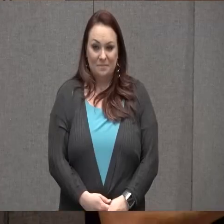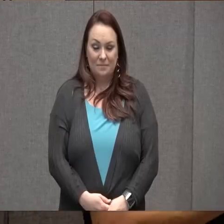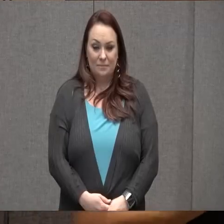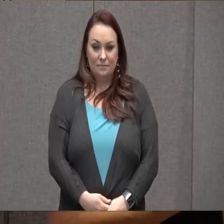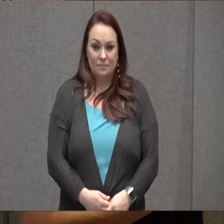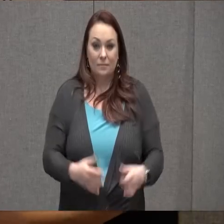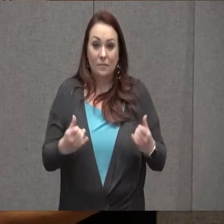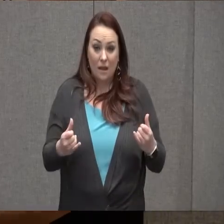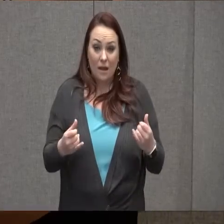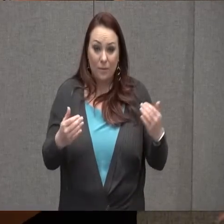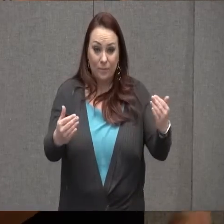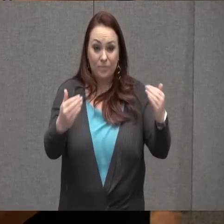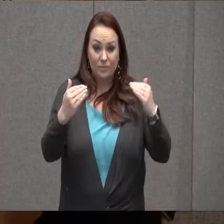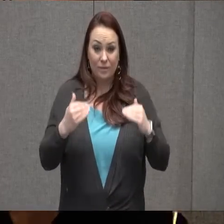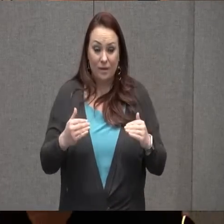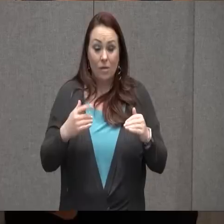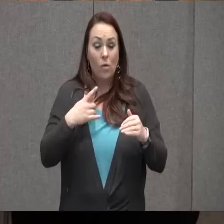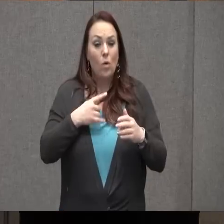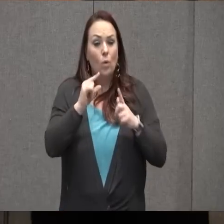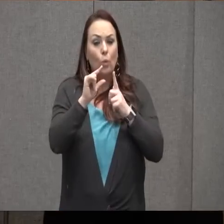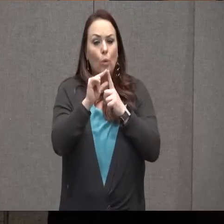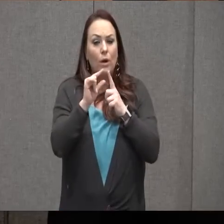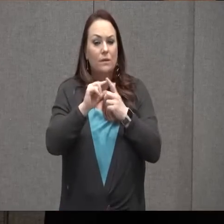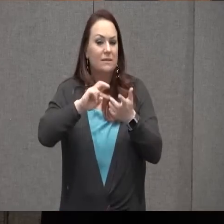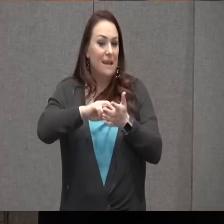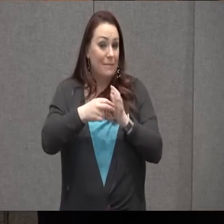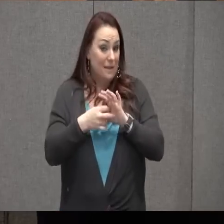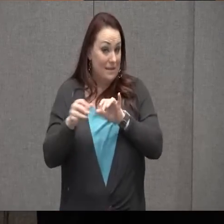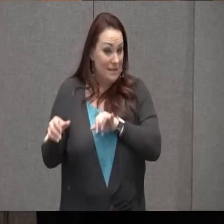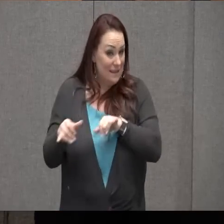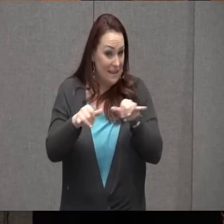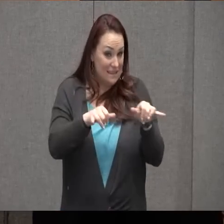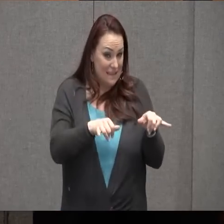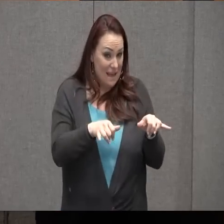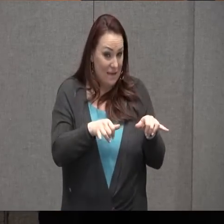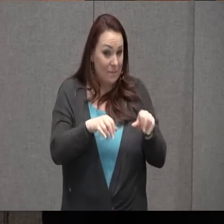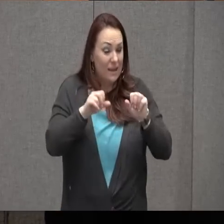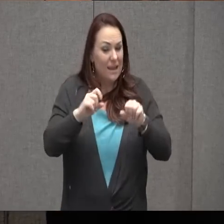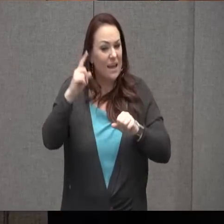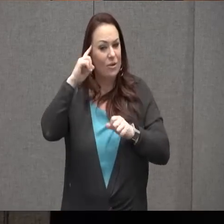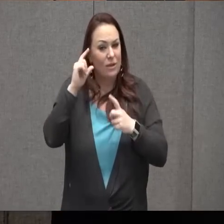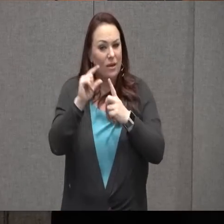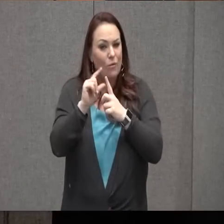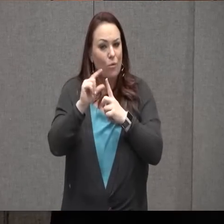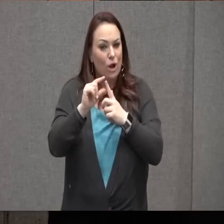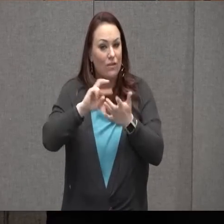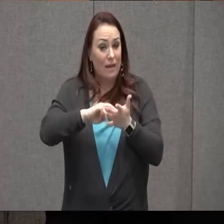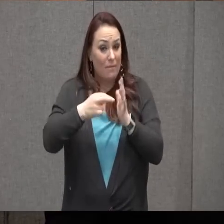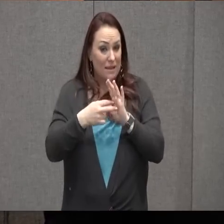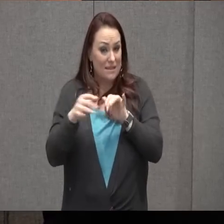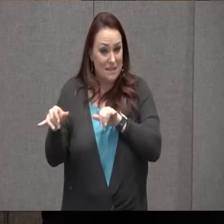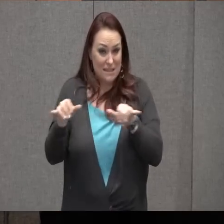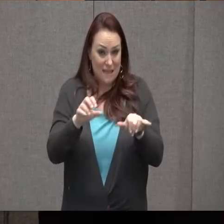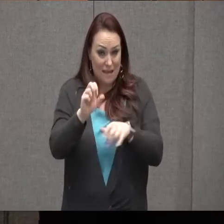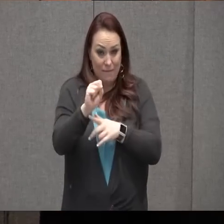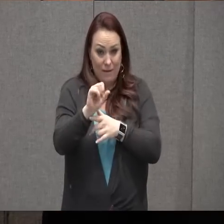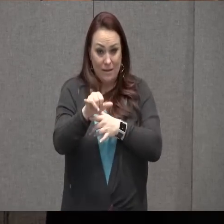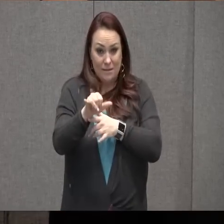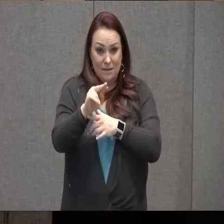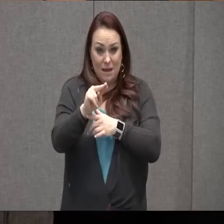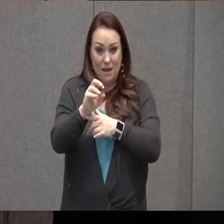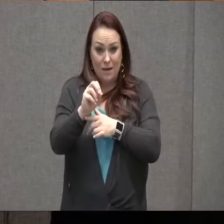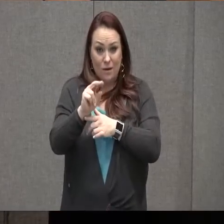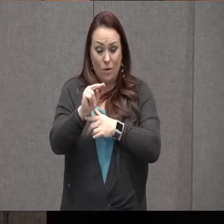Now, let's go down to the synonyms. Can you think of a synonym for the word appreciate?